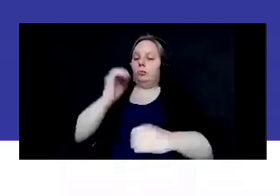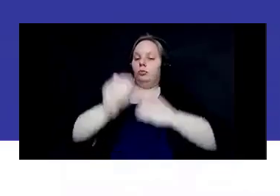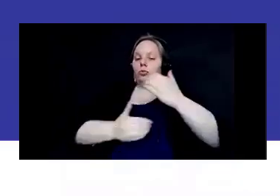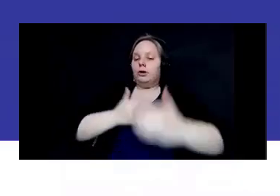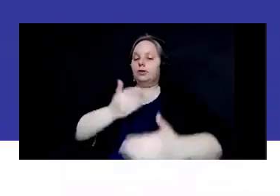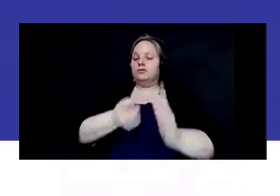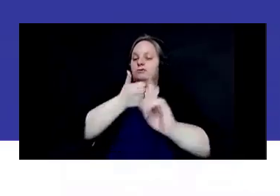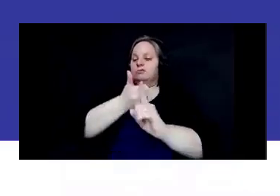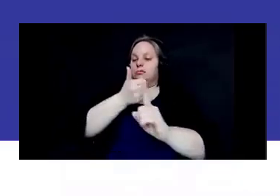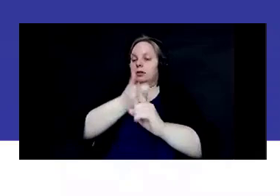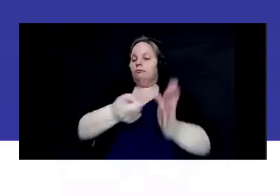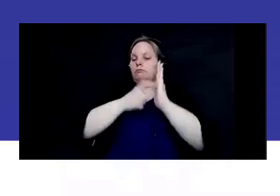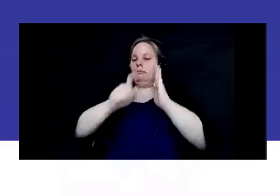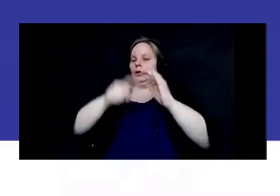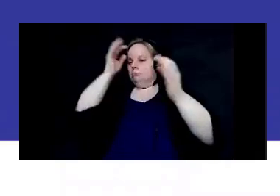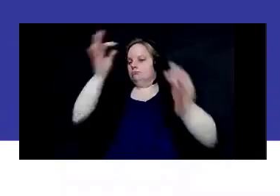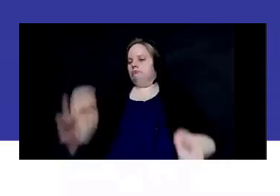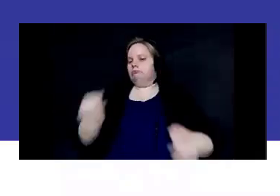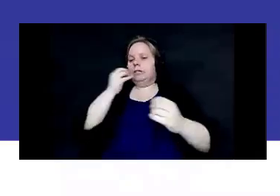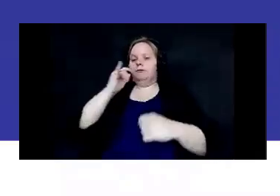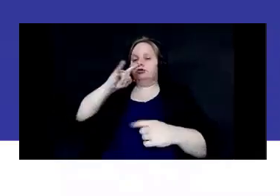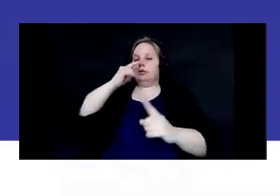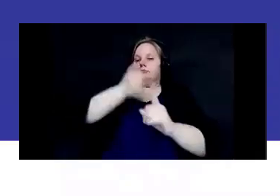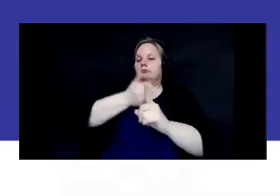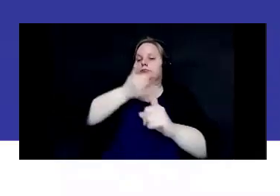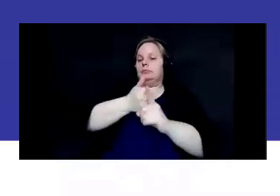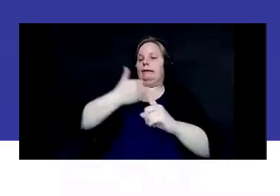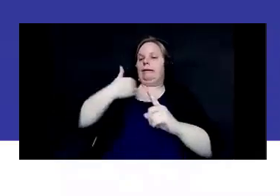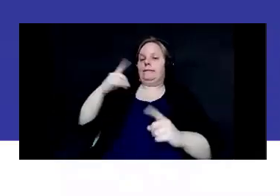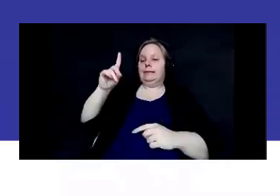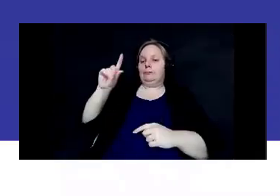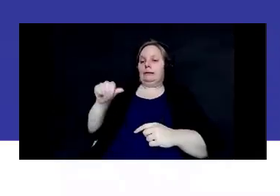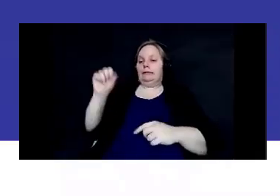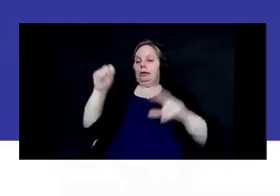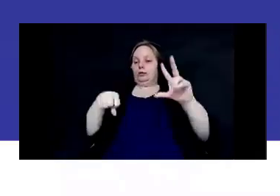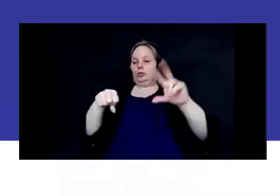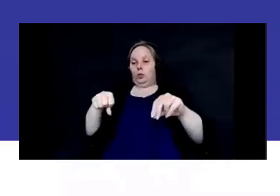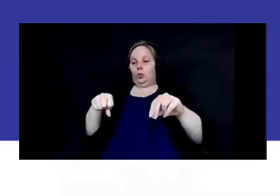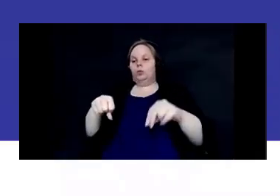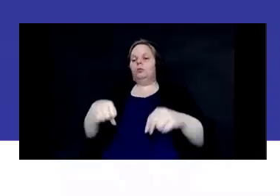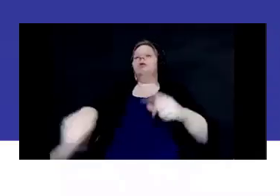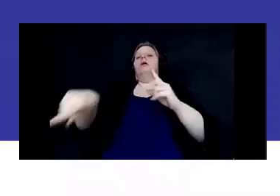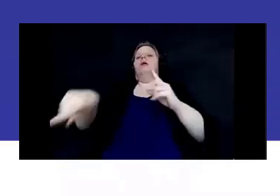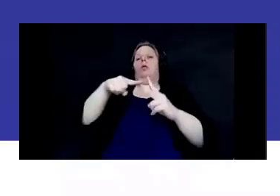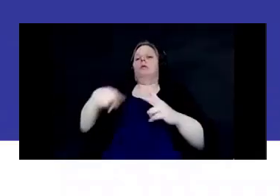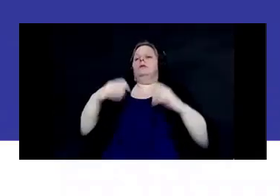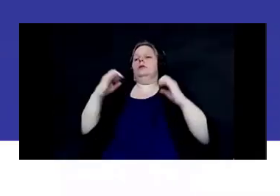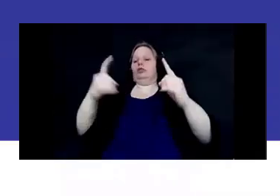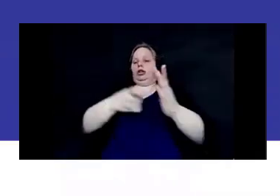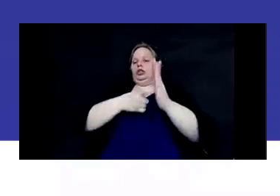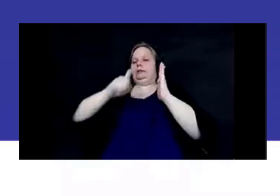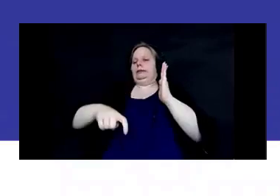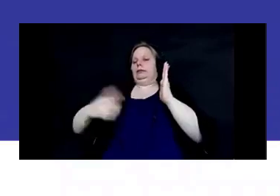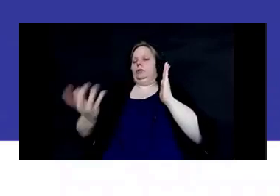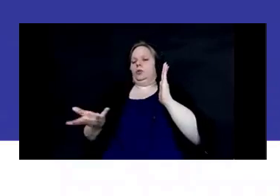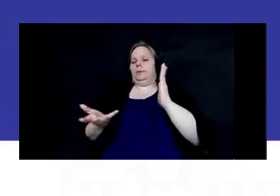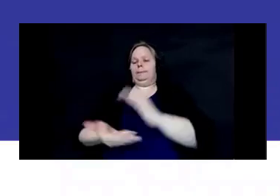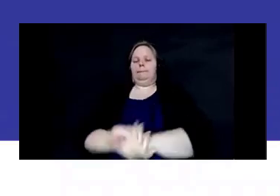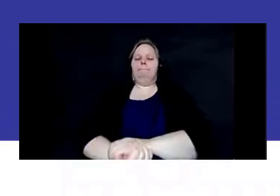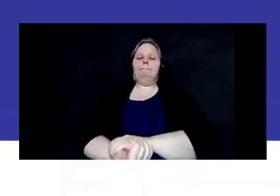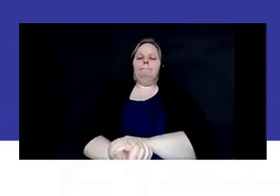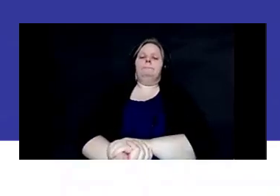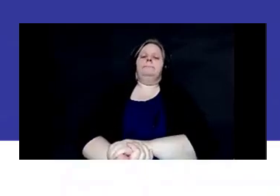must determine whether a child is a child with a disability and the educational needs of the child.